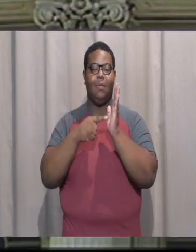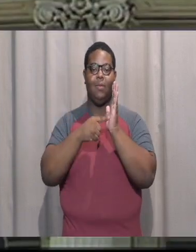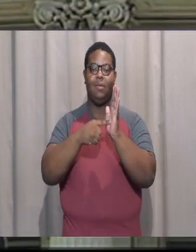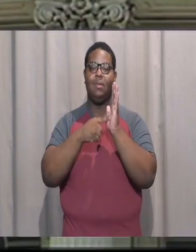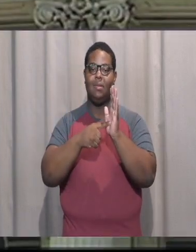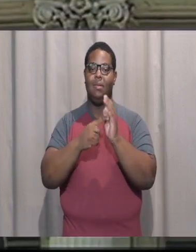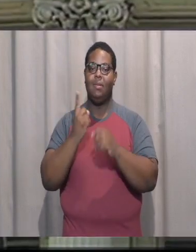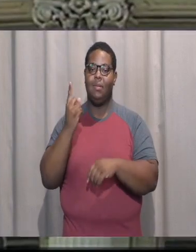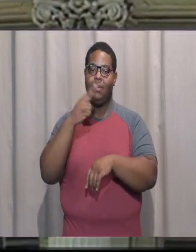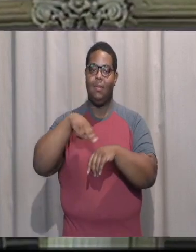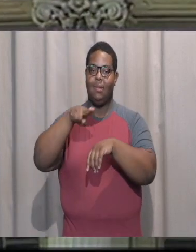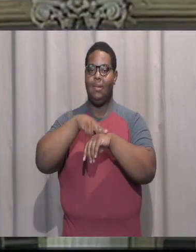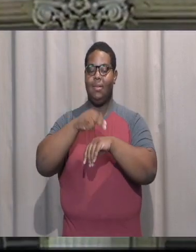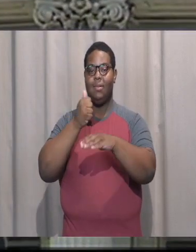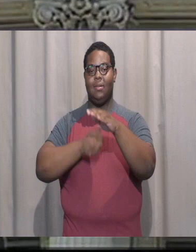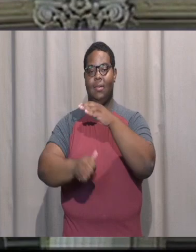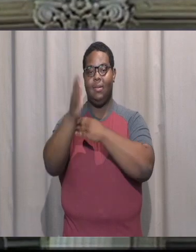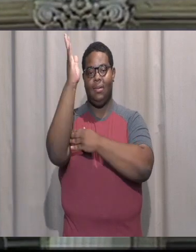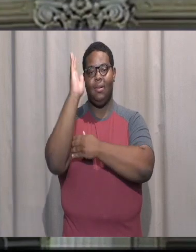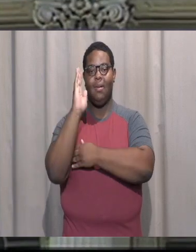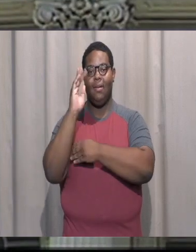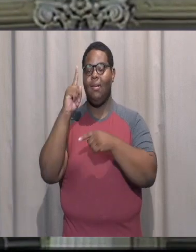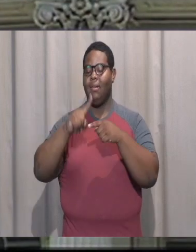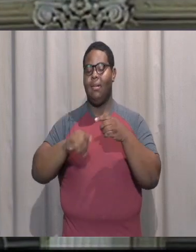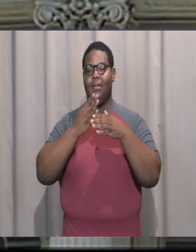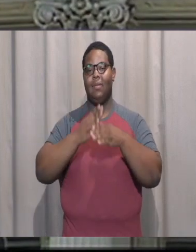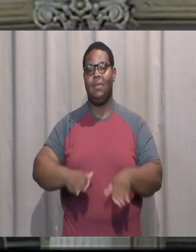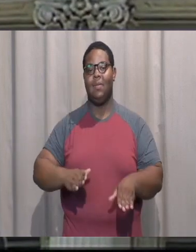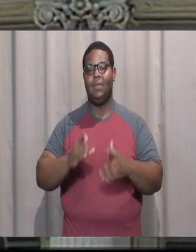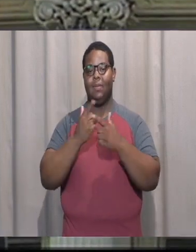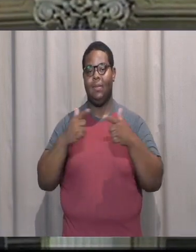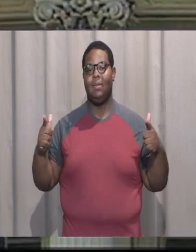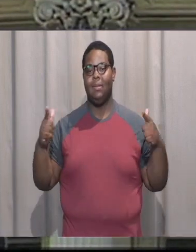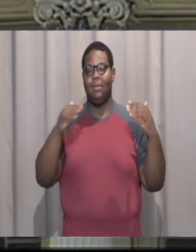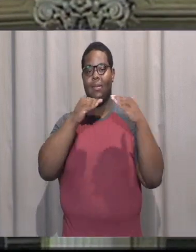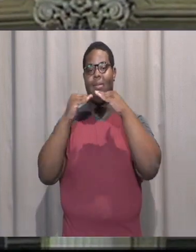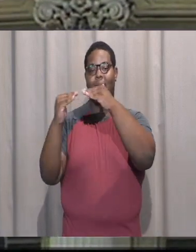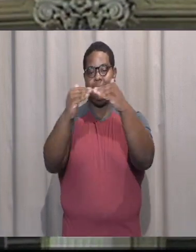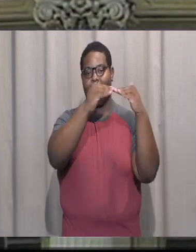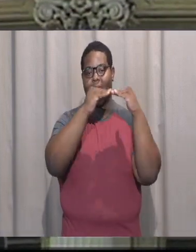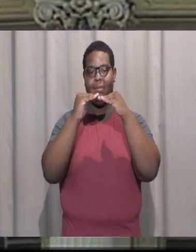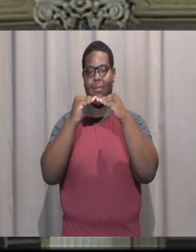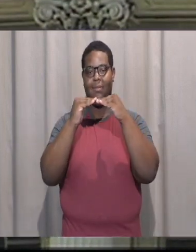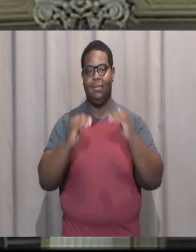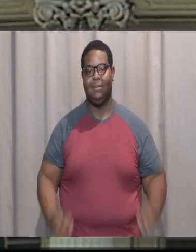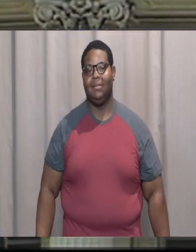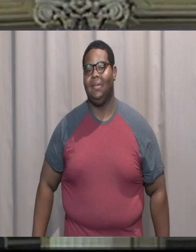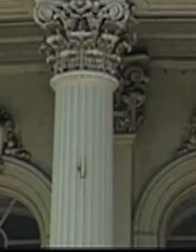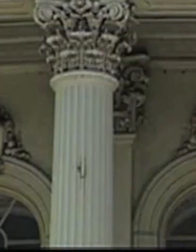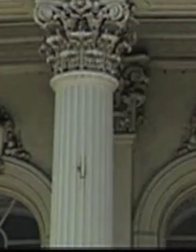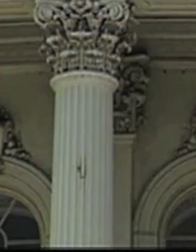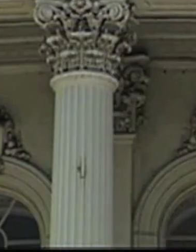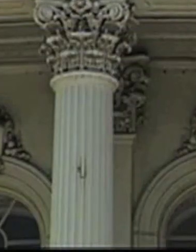one nation under God indivisible with liberty and justice for all please